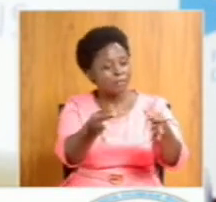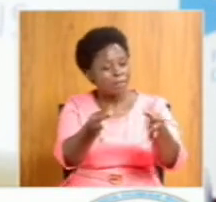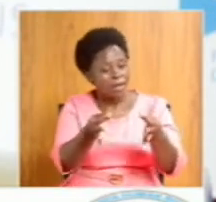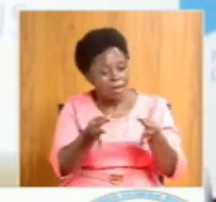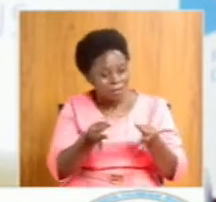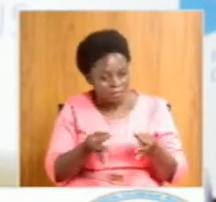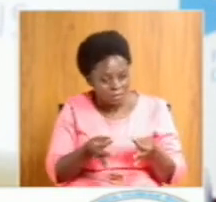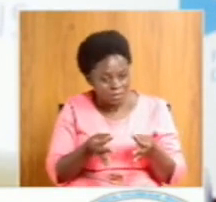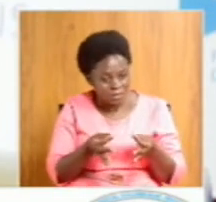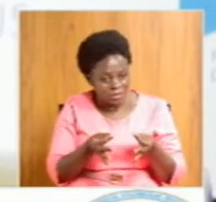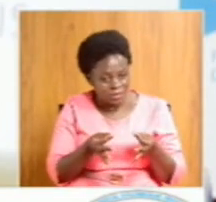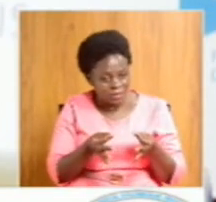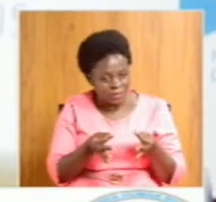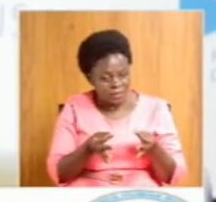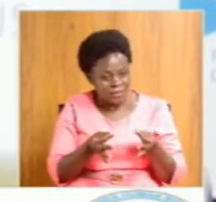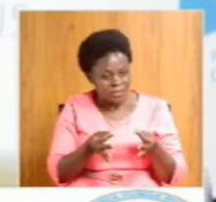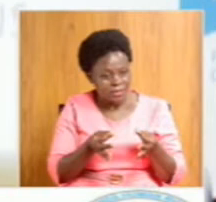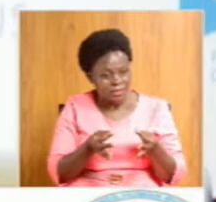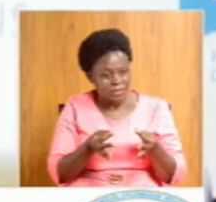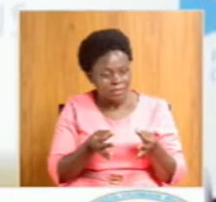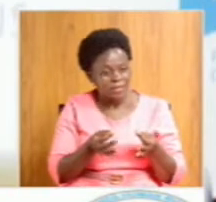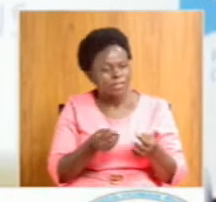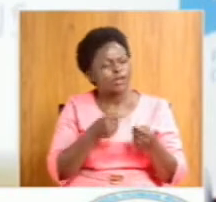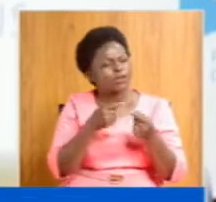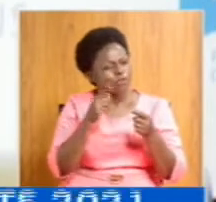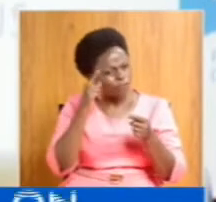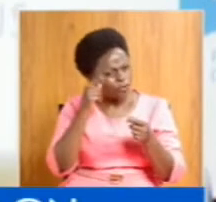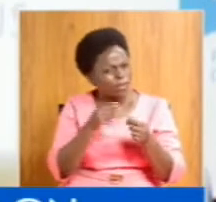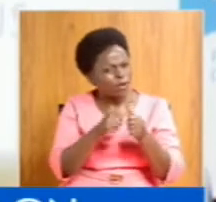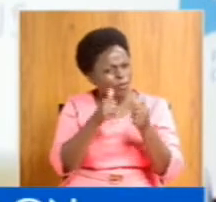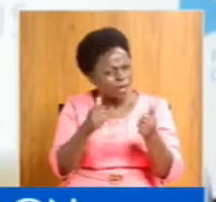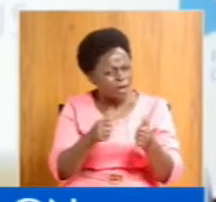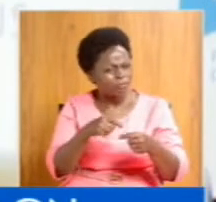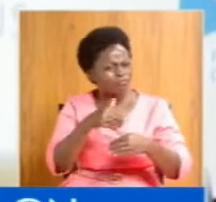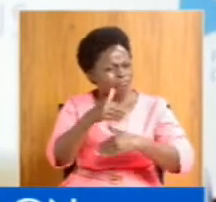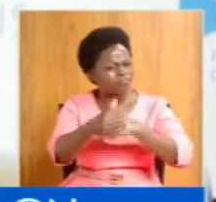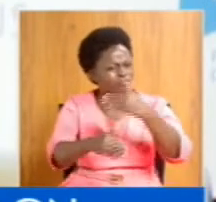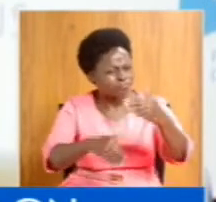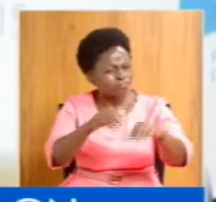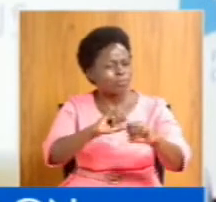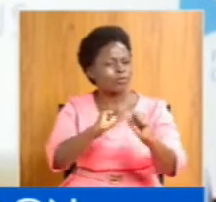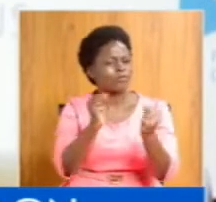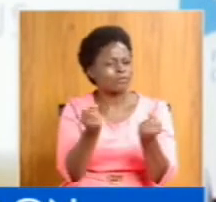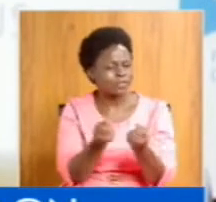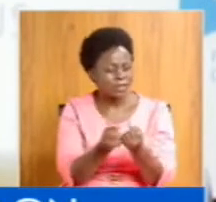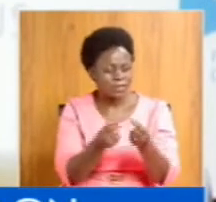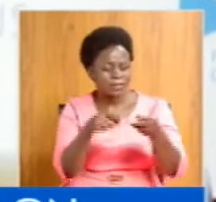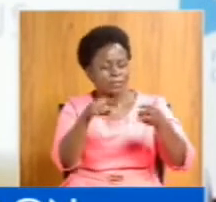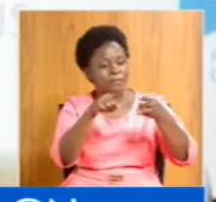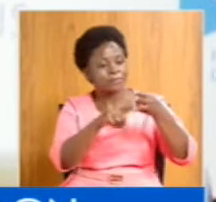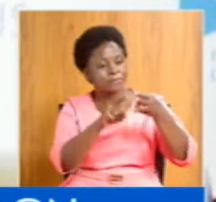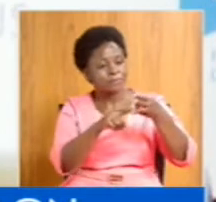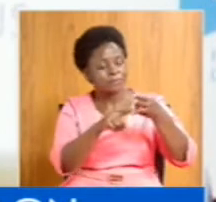for the smooth running of the society. Three,